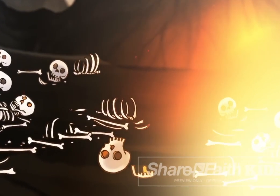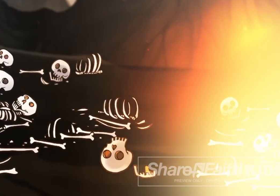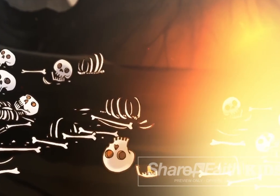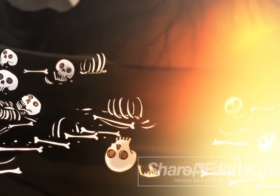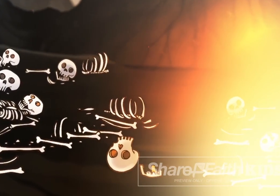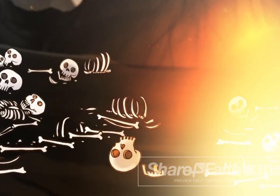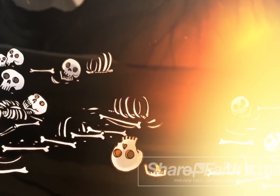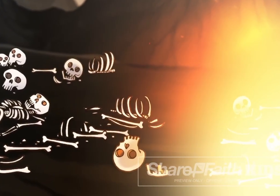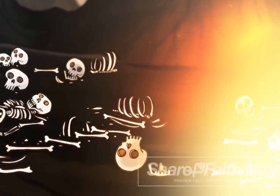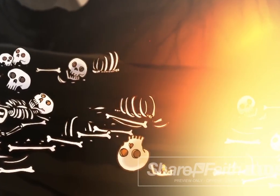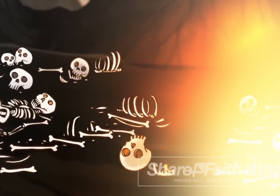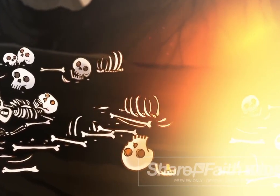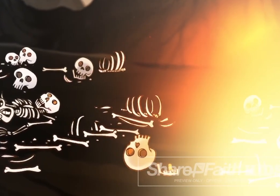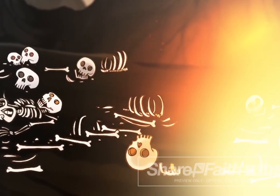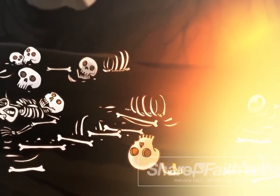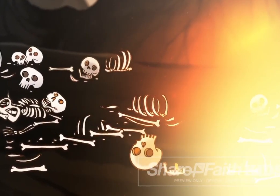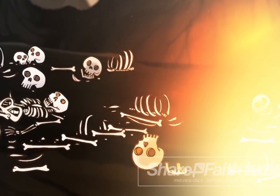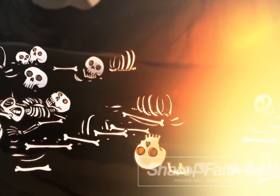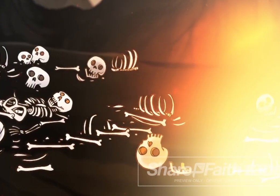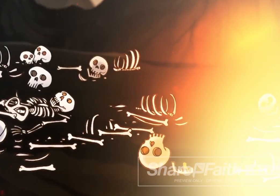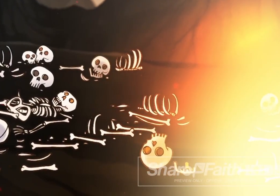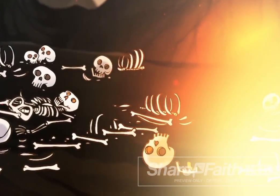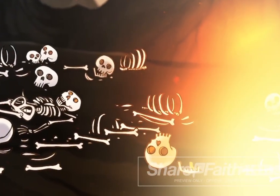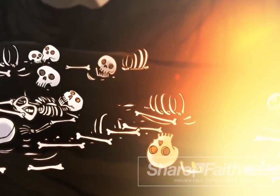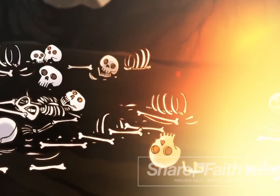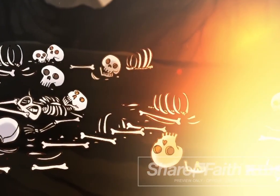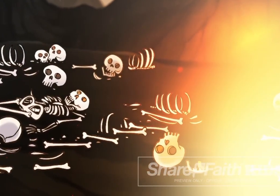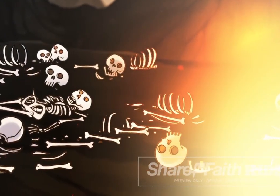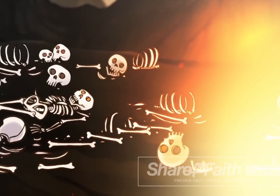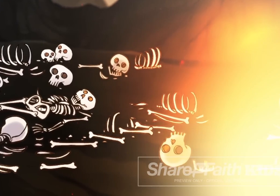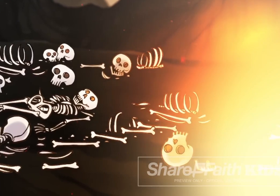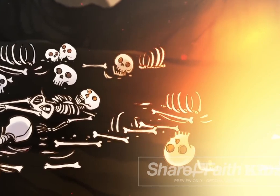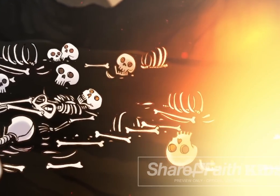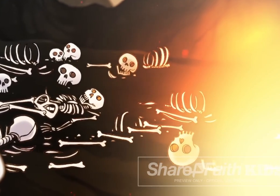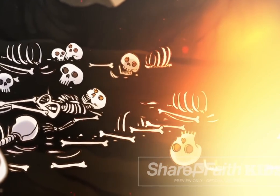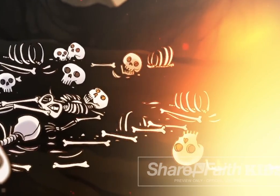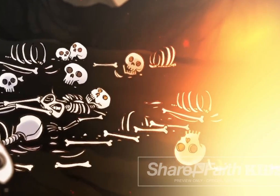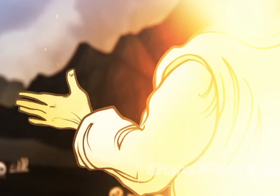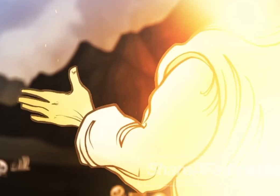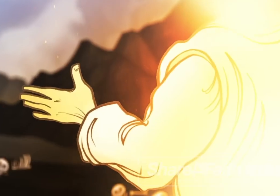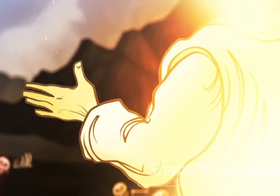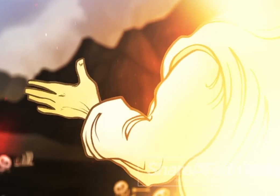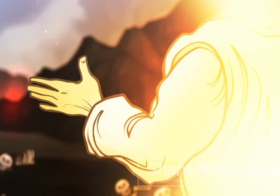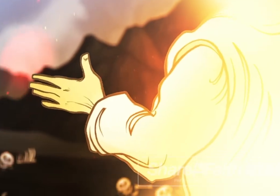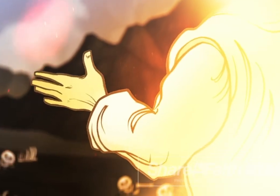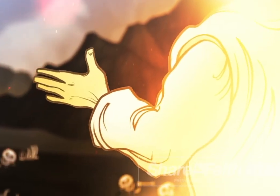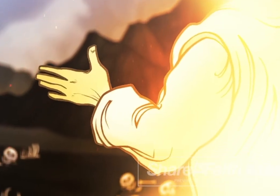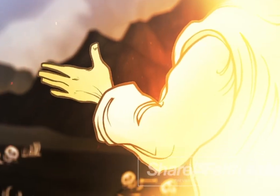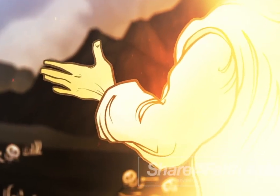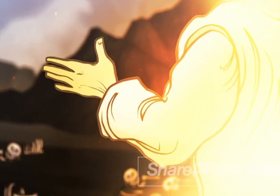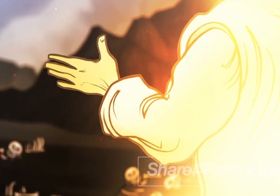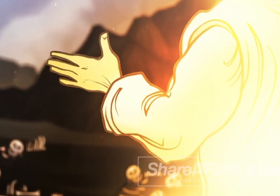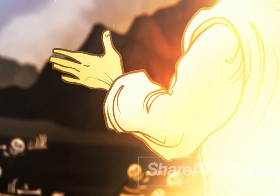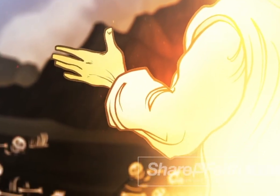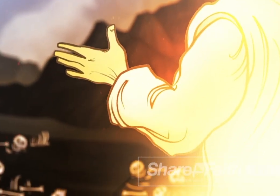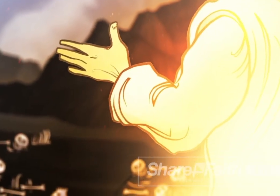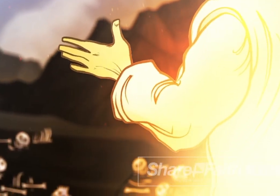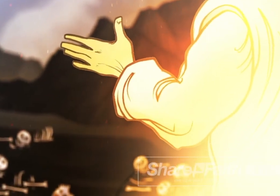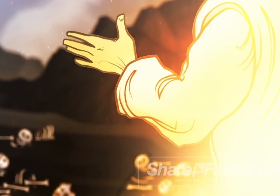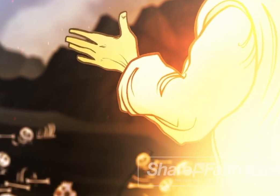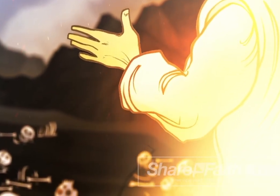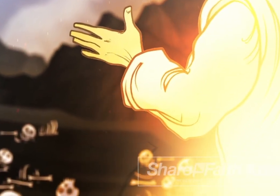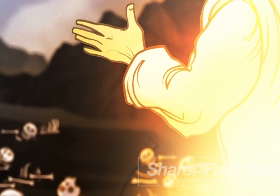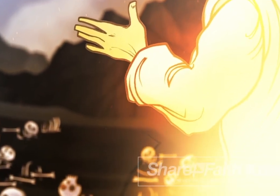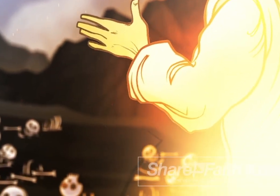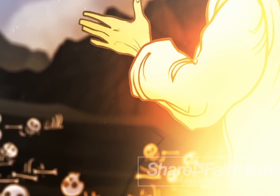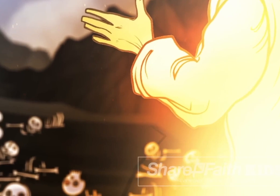put flesh and skin on you, and you will return to life. When I breathe new life into you,